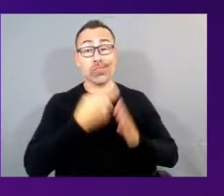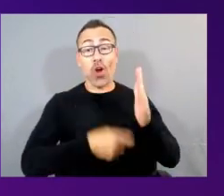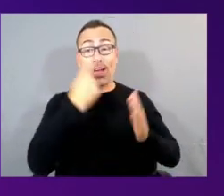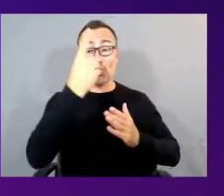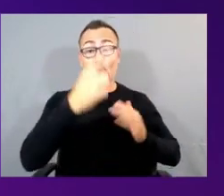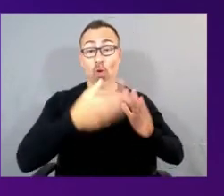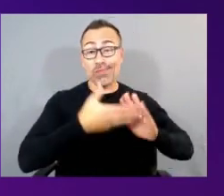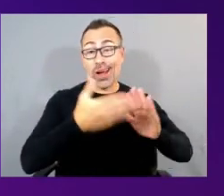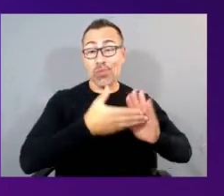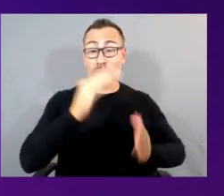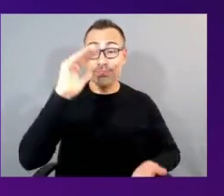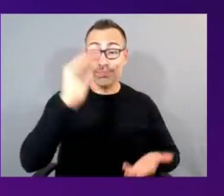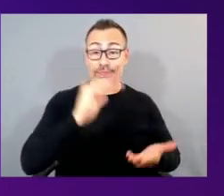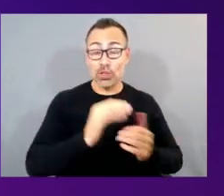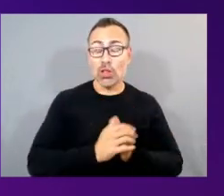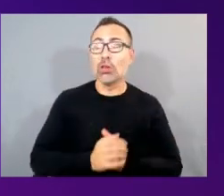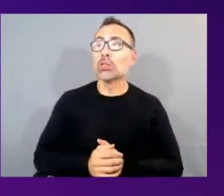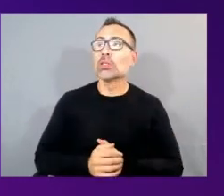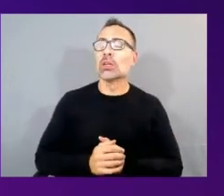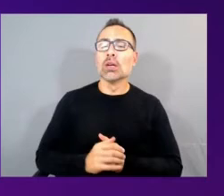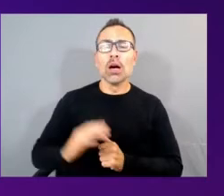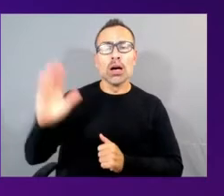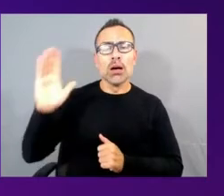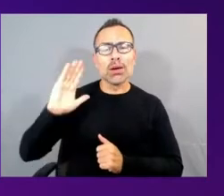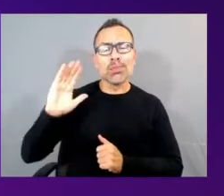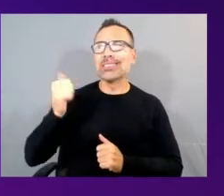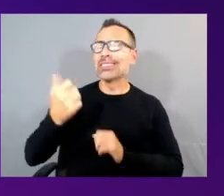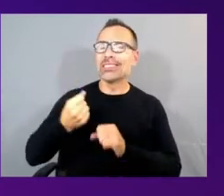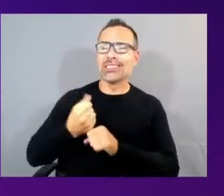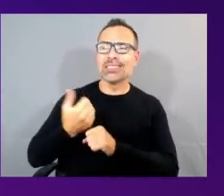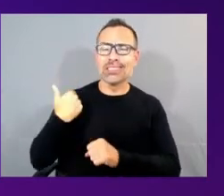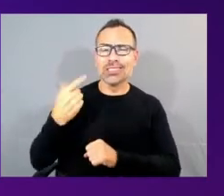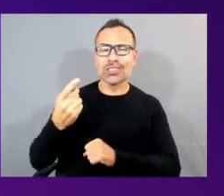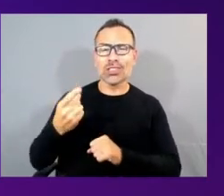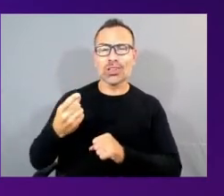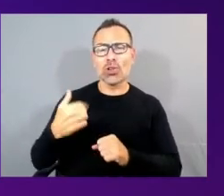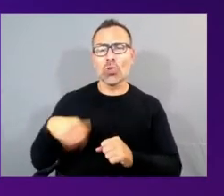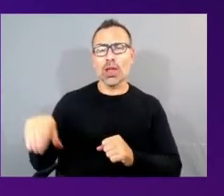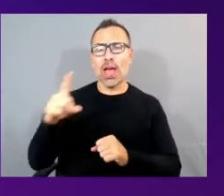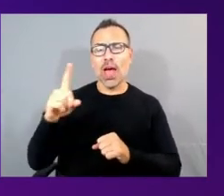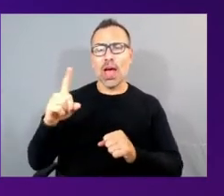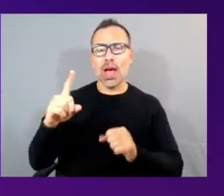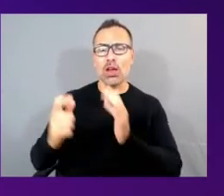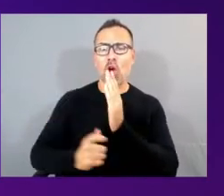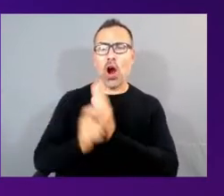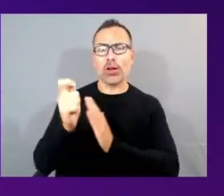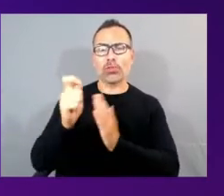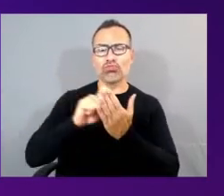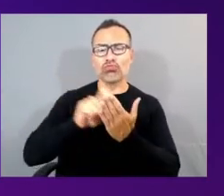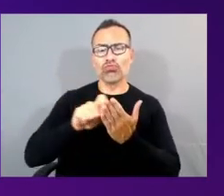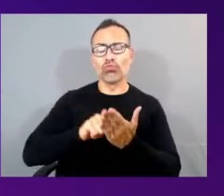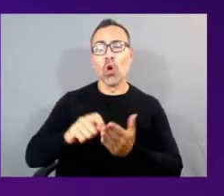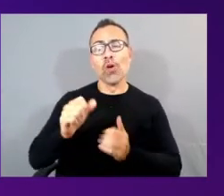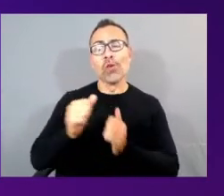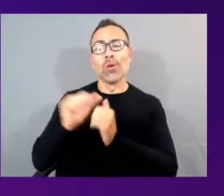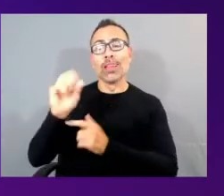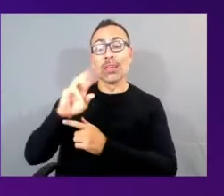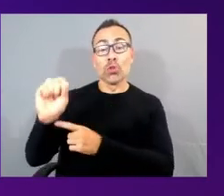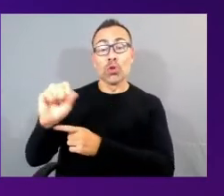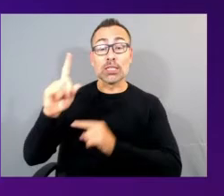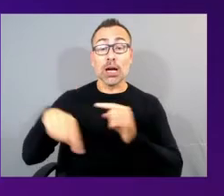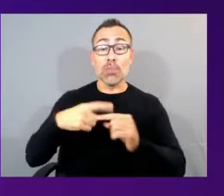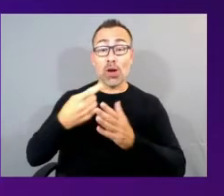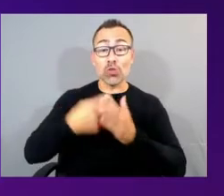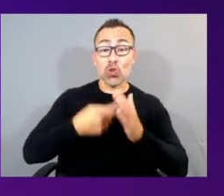10 years ago, we did an article with AWS, its running cost, and it's interesting to see after even 10 years that we have the